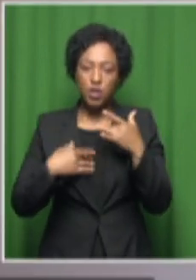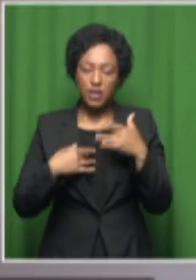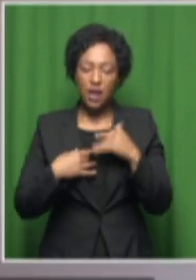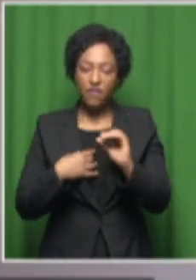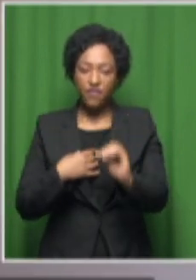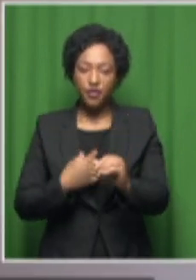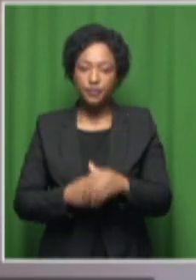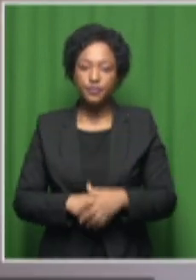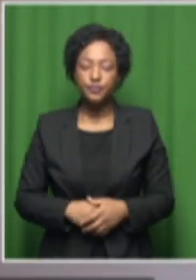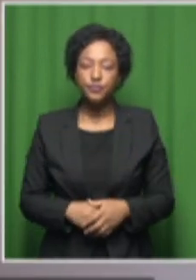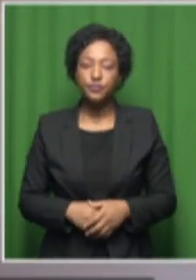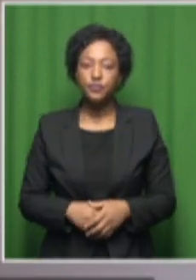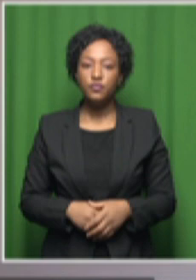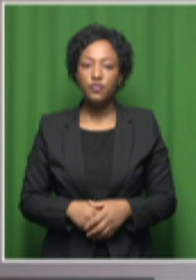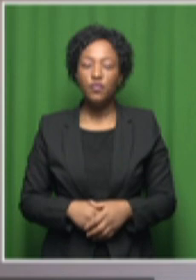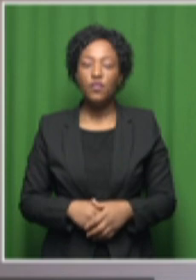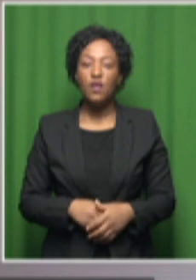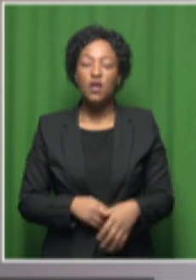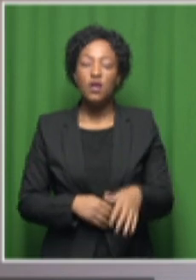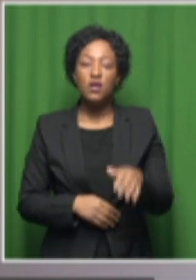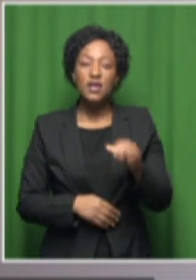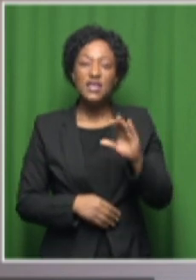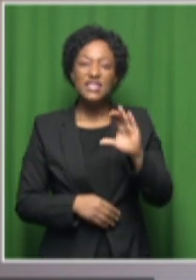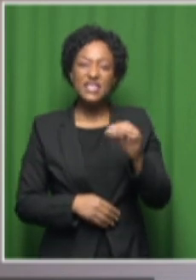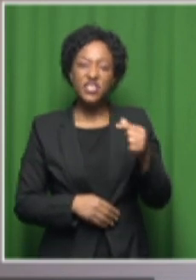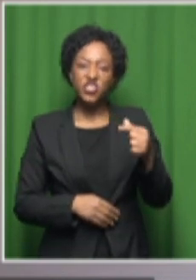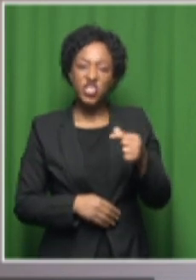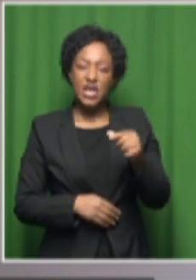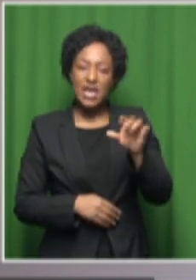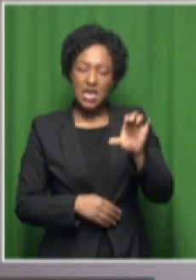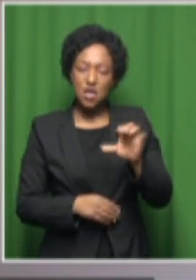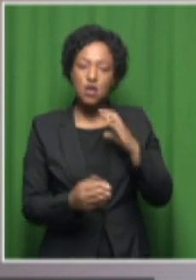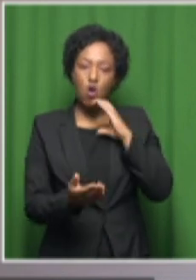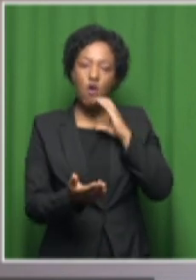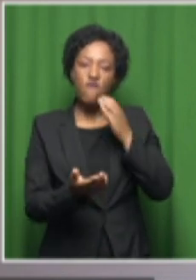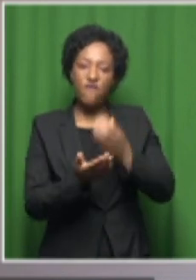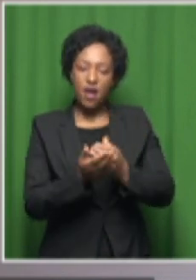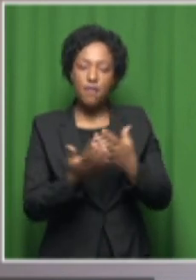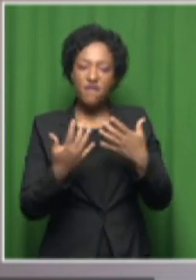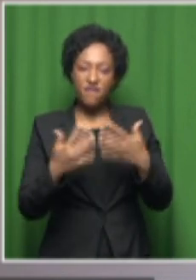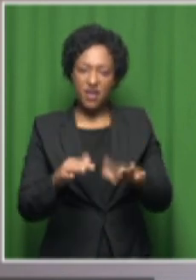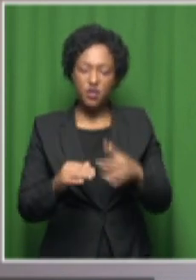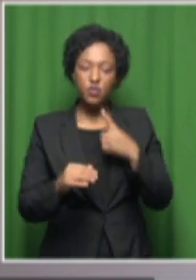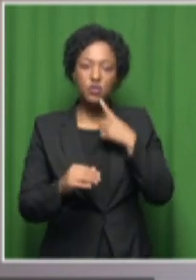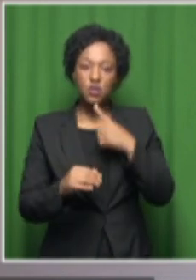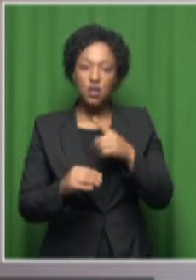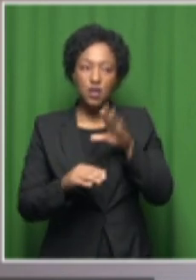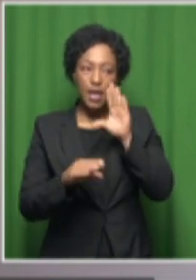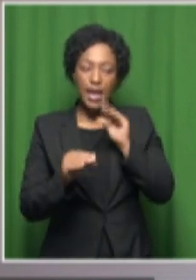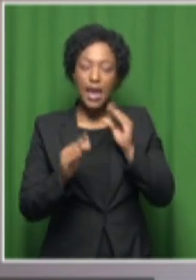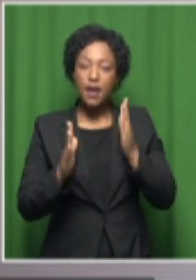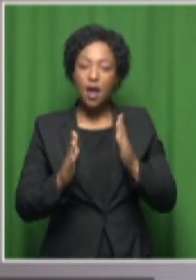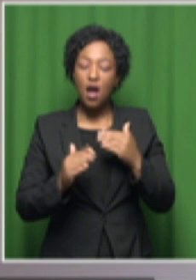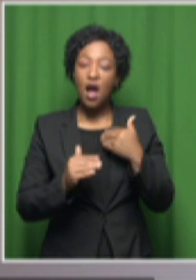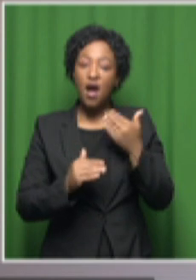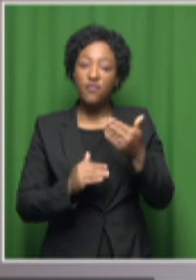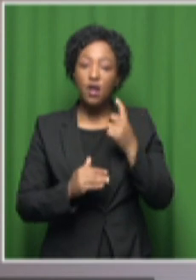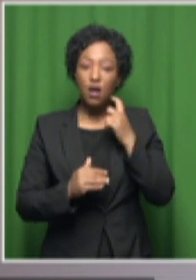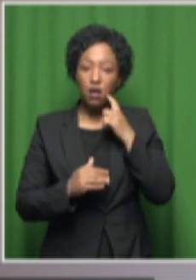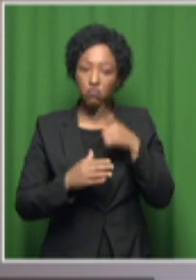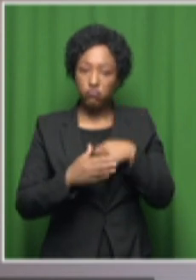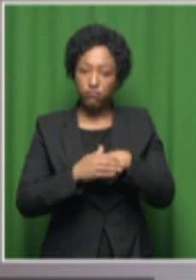study undertaken by the CGE that a significant number of learners do not return to school after accouchement. They are